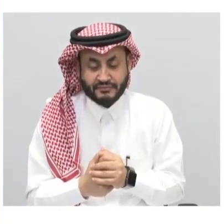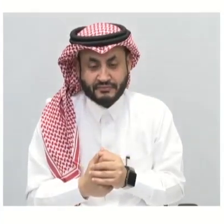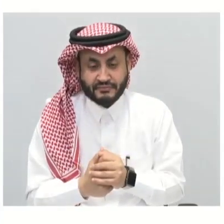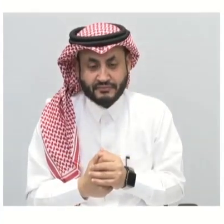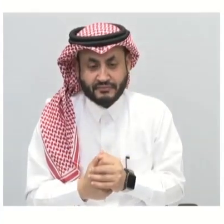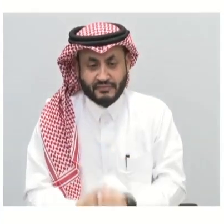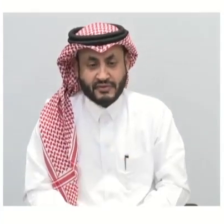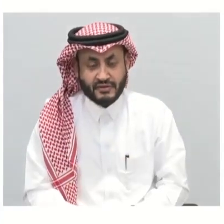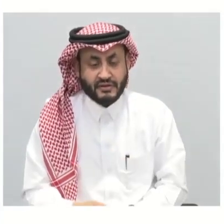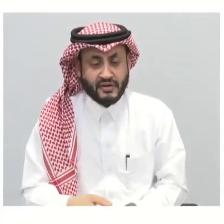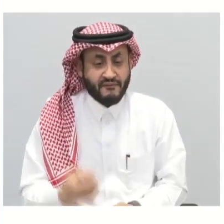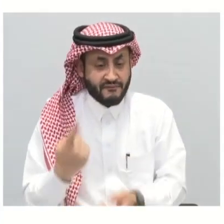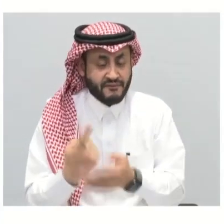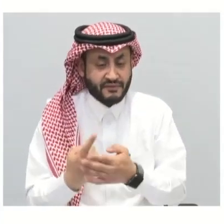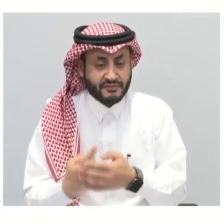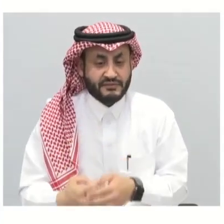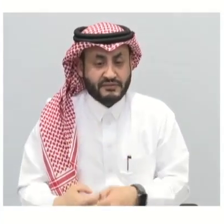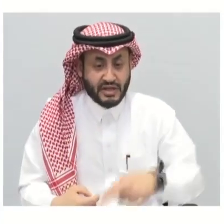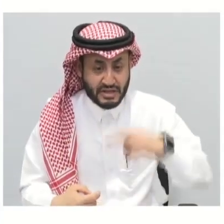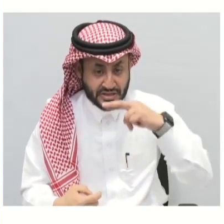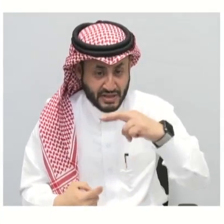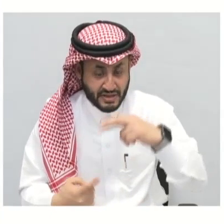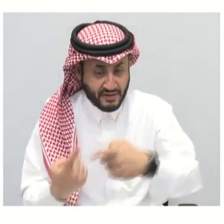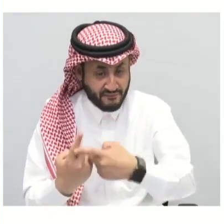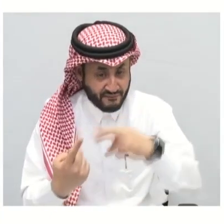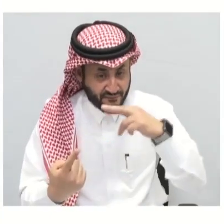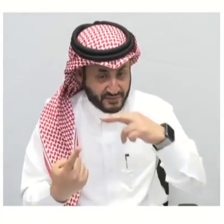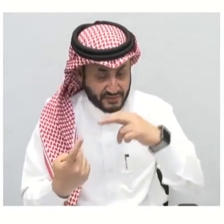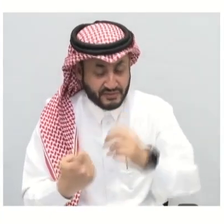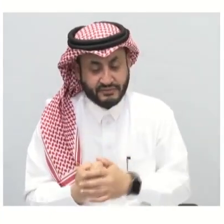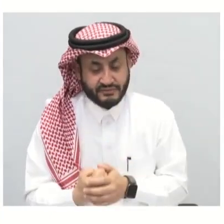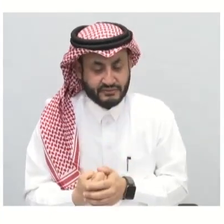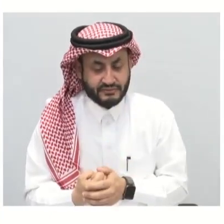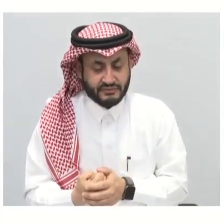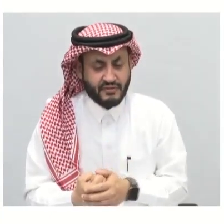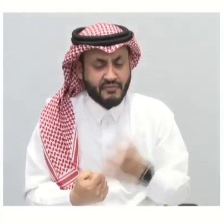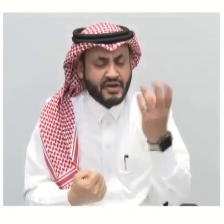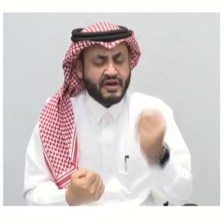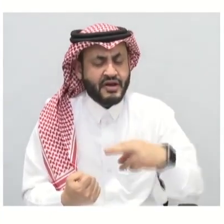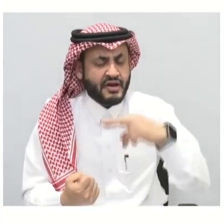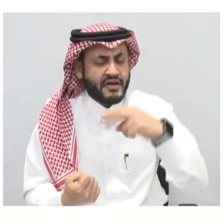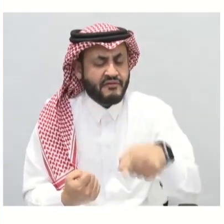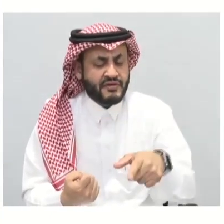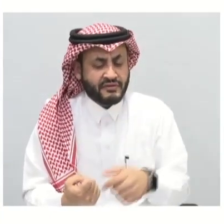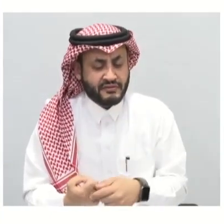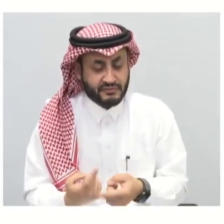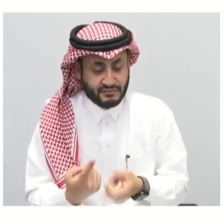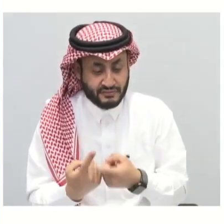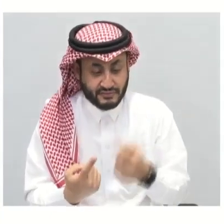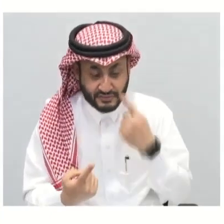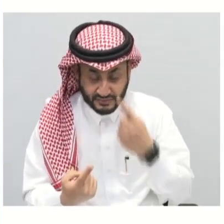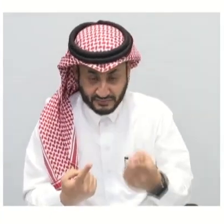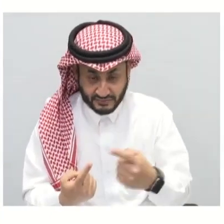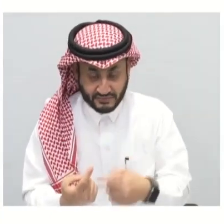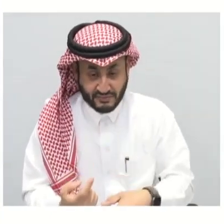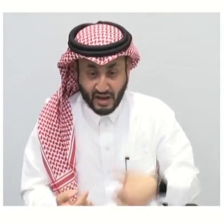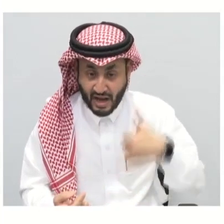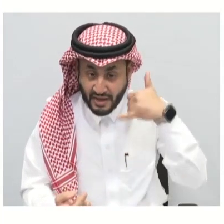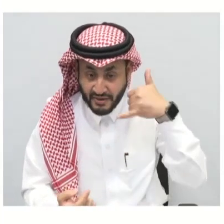Sunday evening? What is he doing on this evening? So on Sunday evening, he